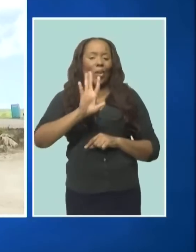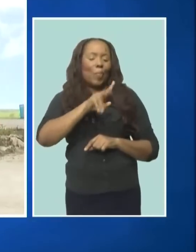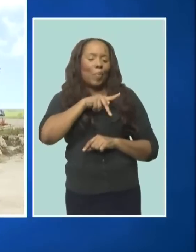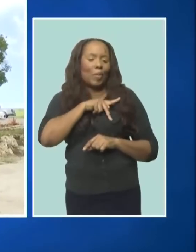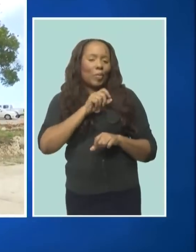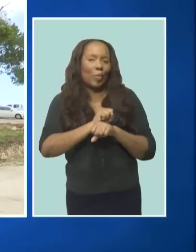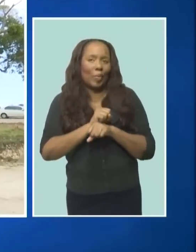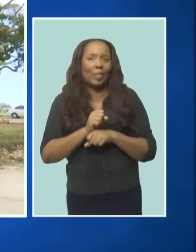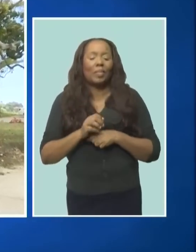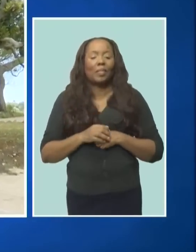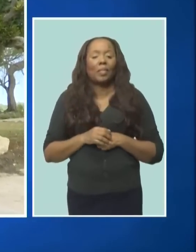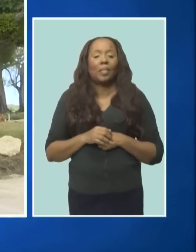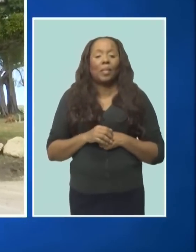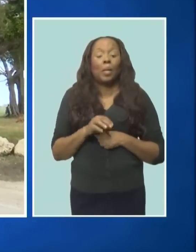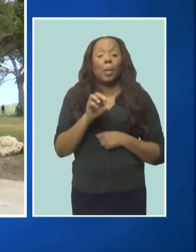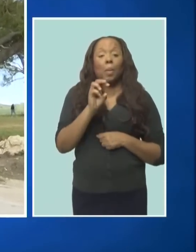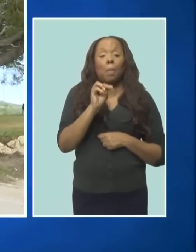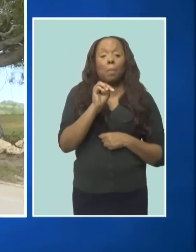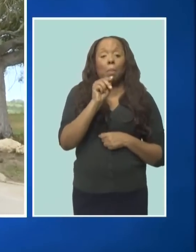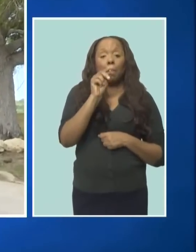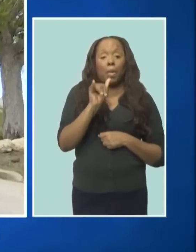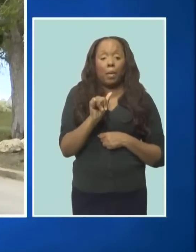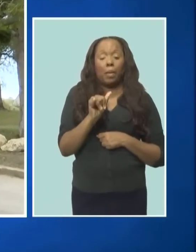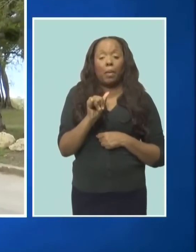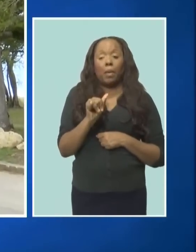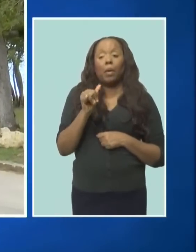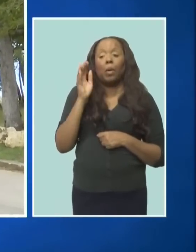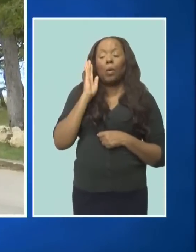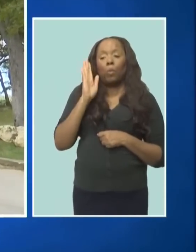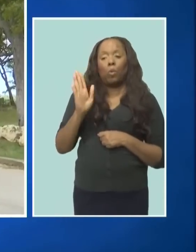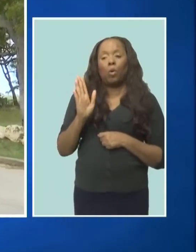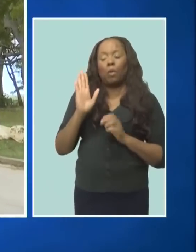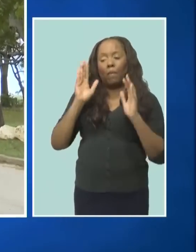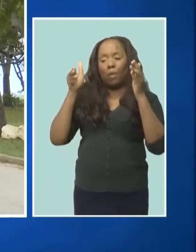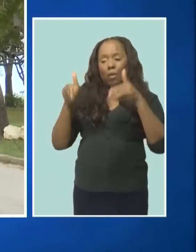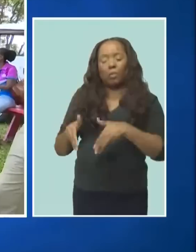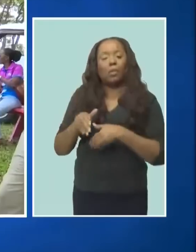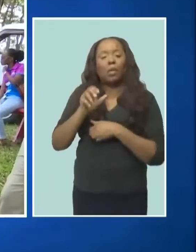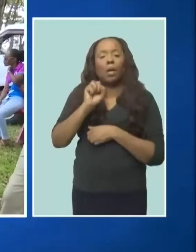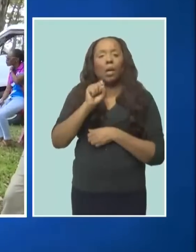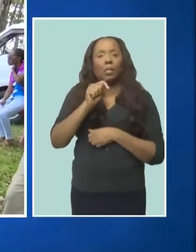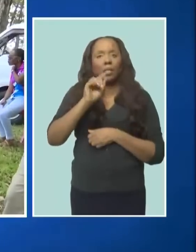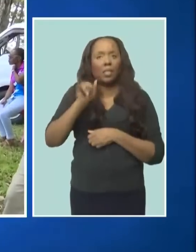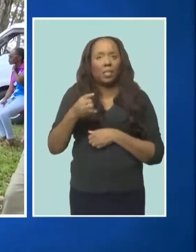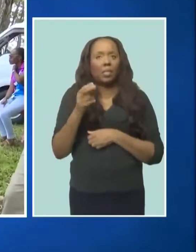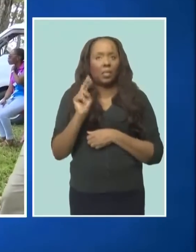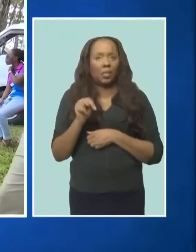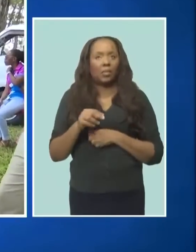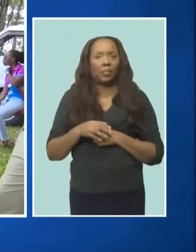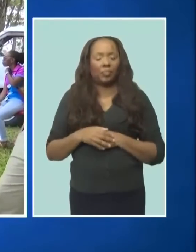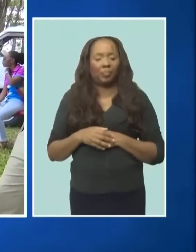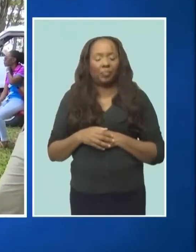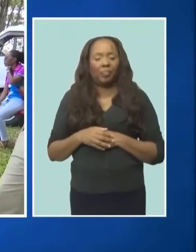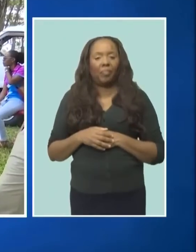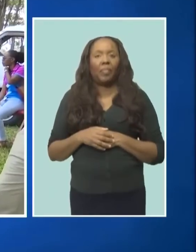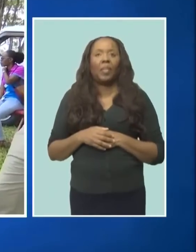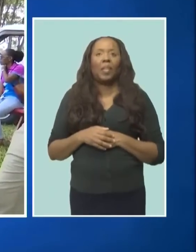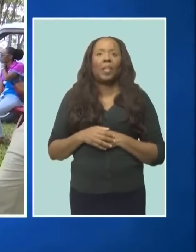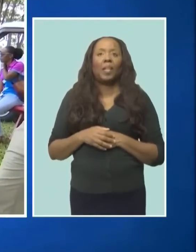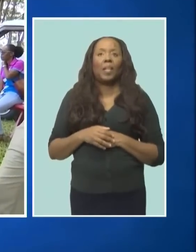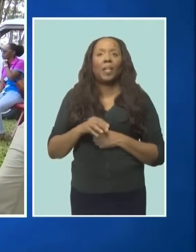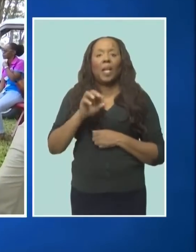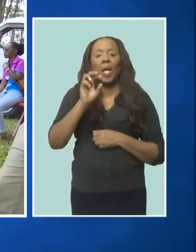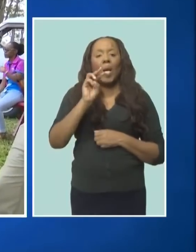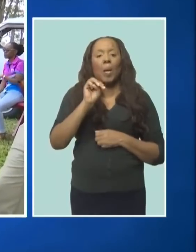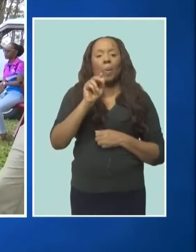starts the beginning of the St. John Regathering activities. Ms. Moore says the May Day celebrations being held at Pool Woods is